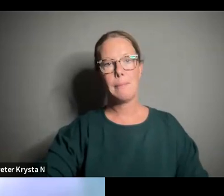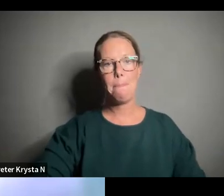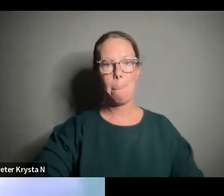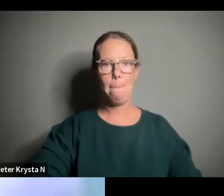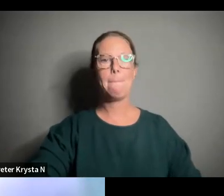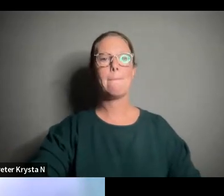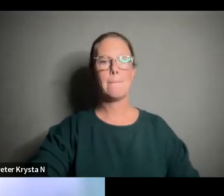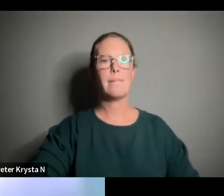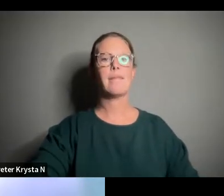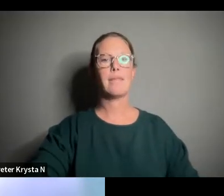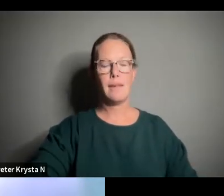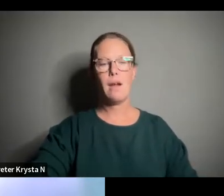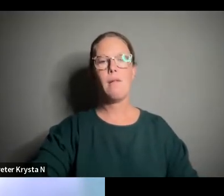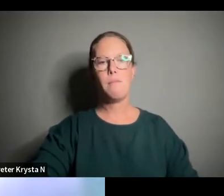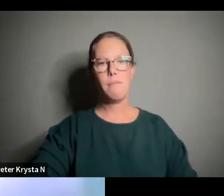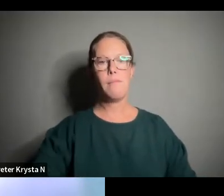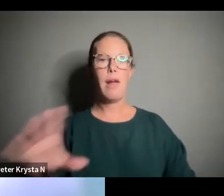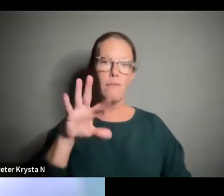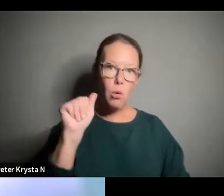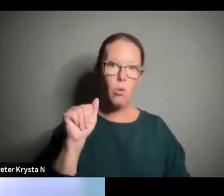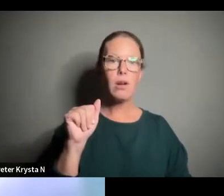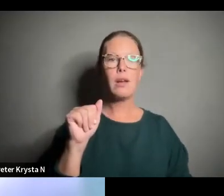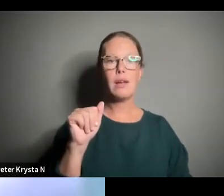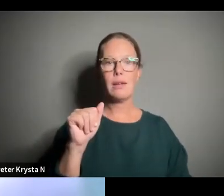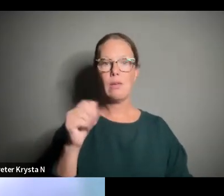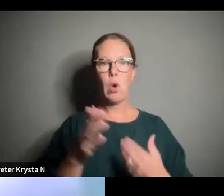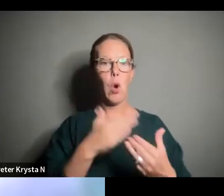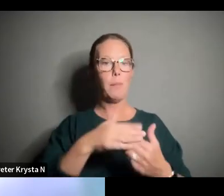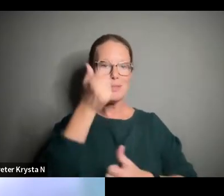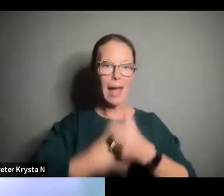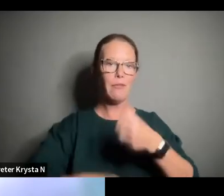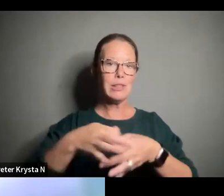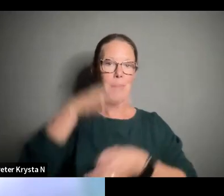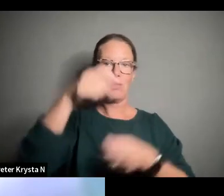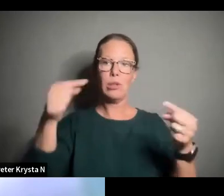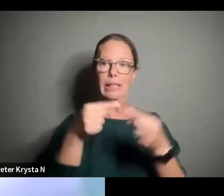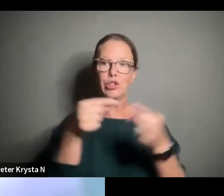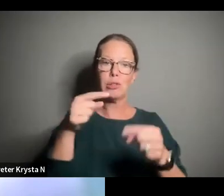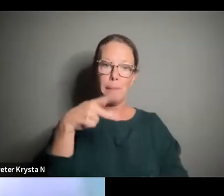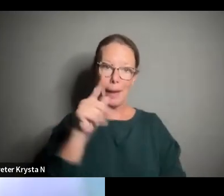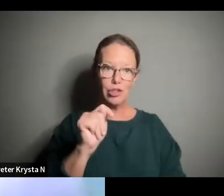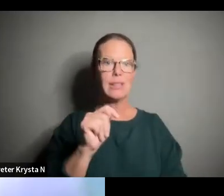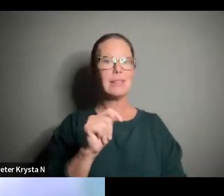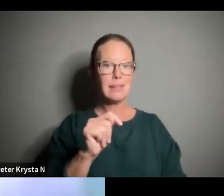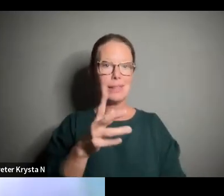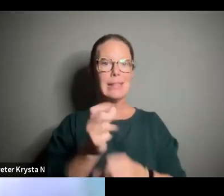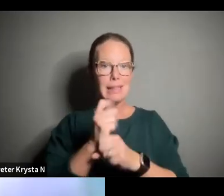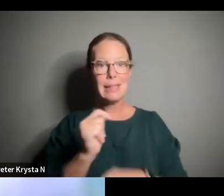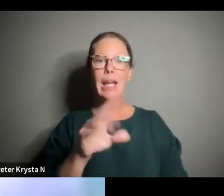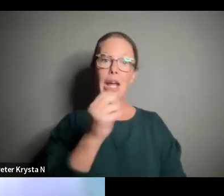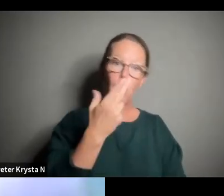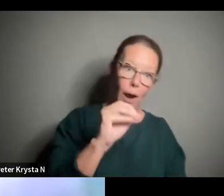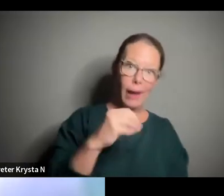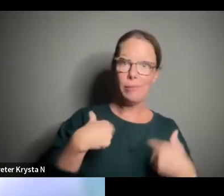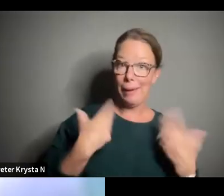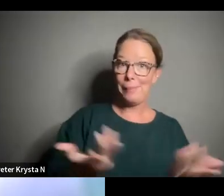a variation in the country. In Florida, just about every spinal cord injured patient gets this, and in Ohio, everybody does, because I'm in